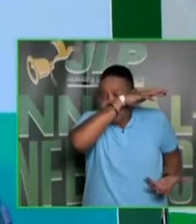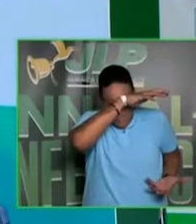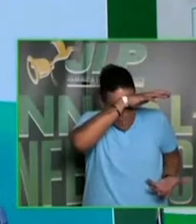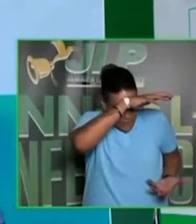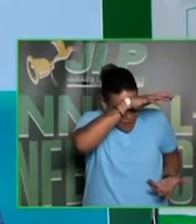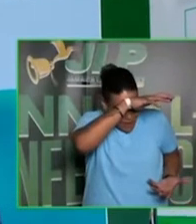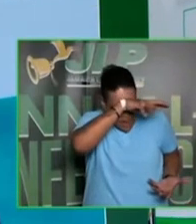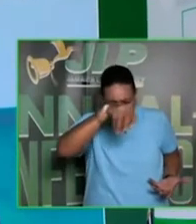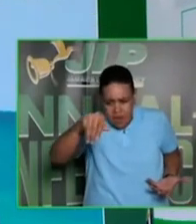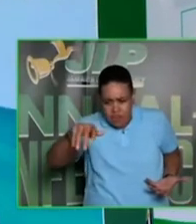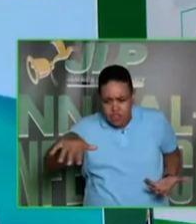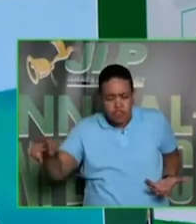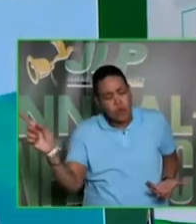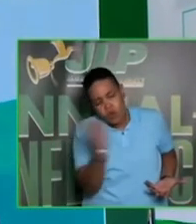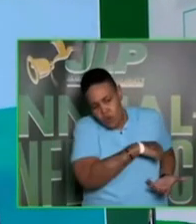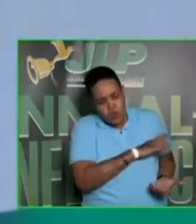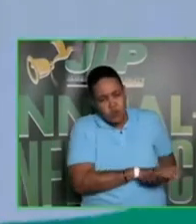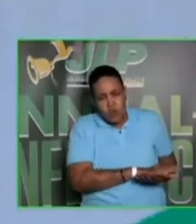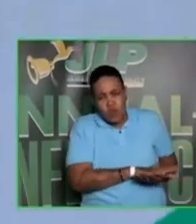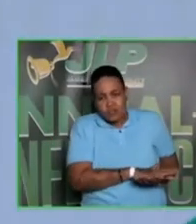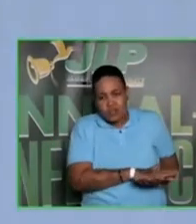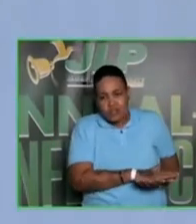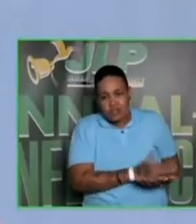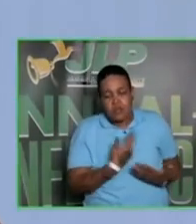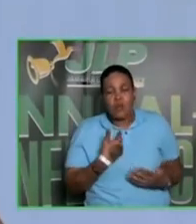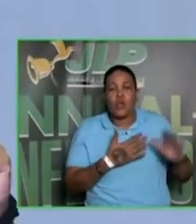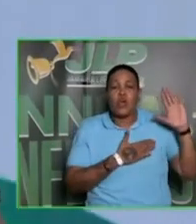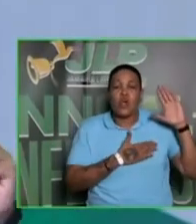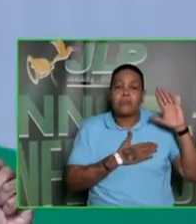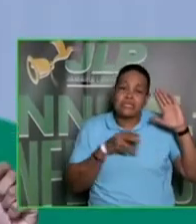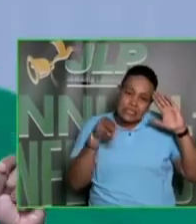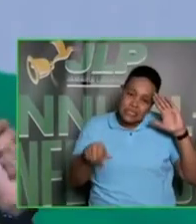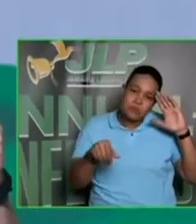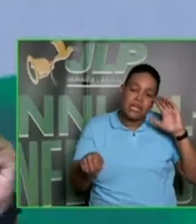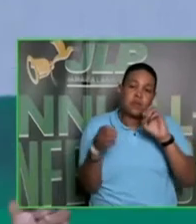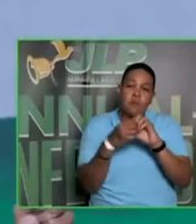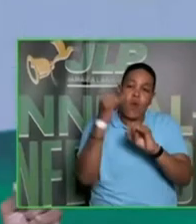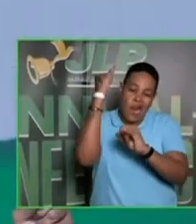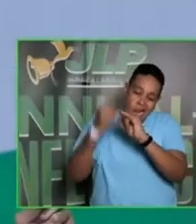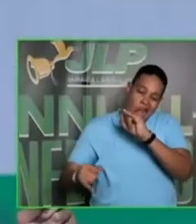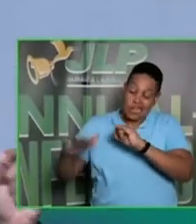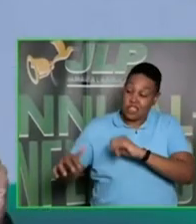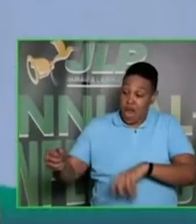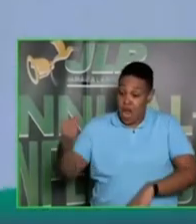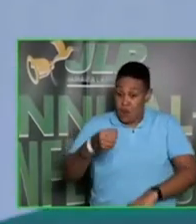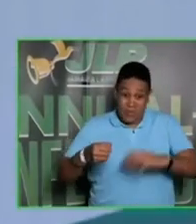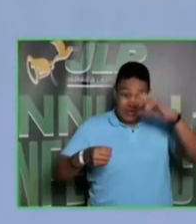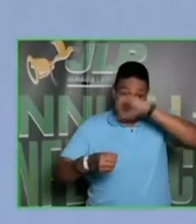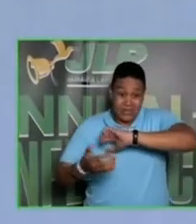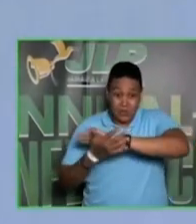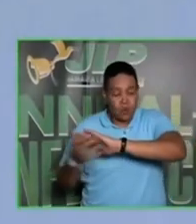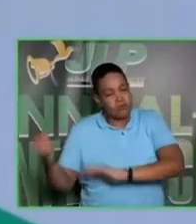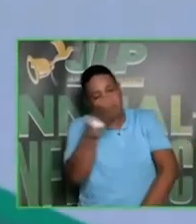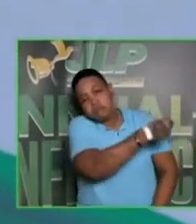we are committed to spend even more to get the last child who is not in school in